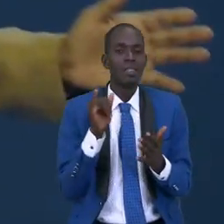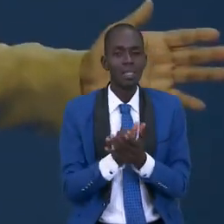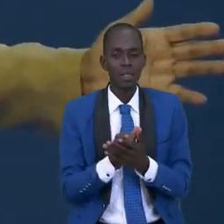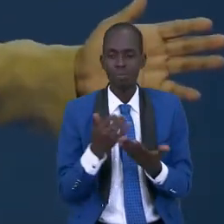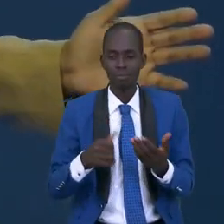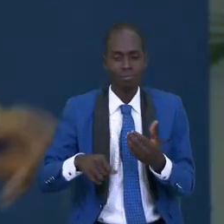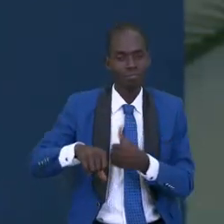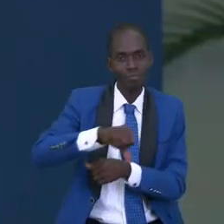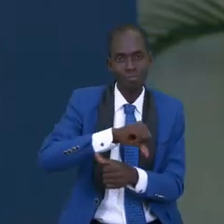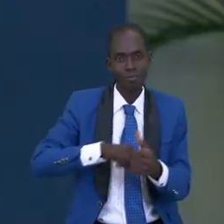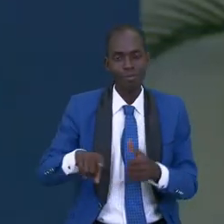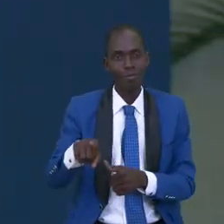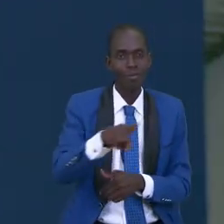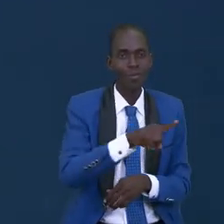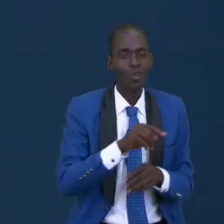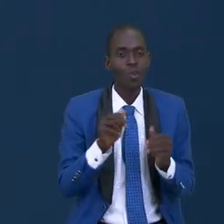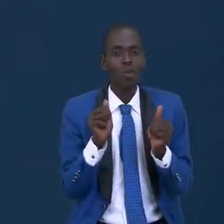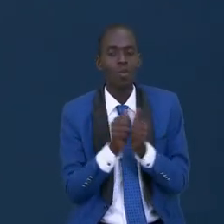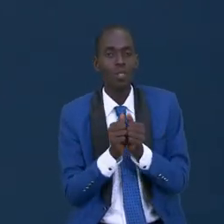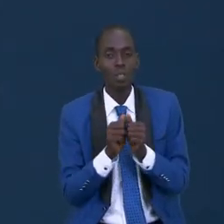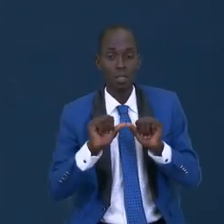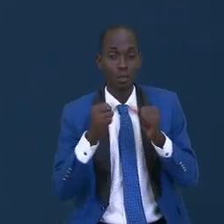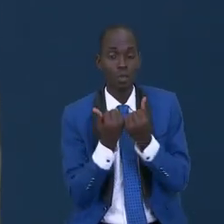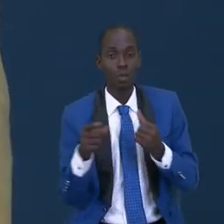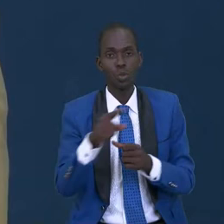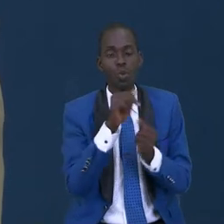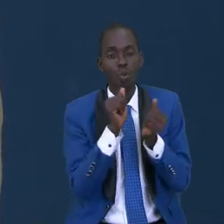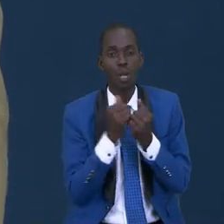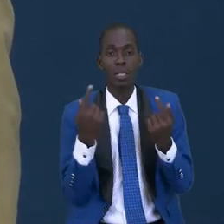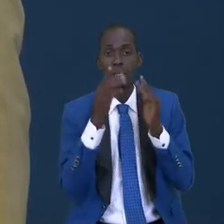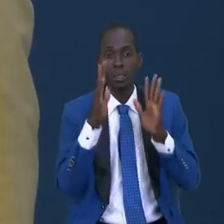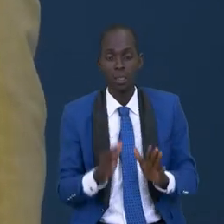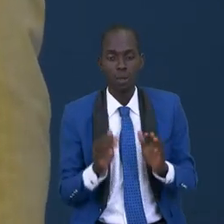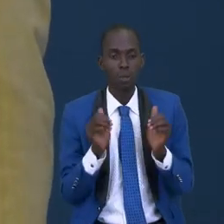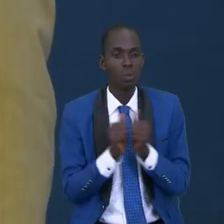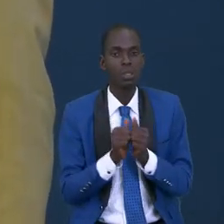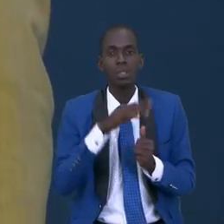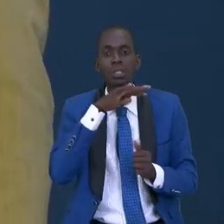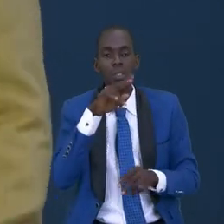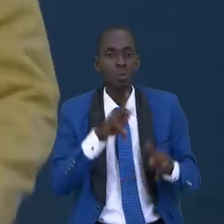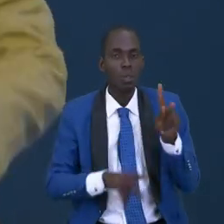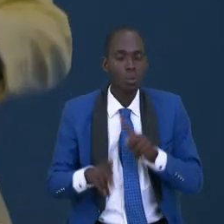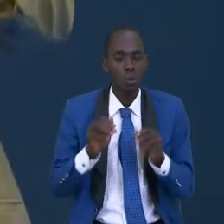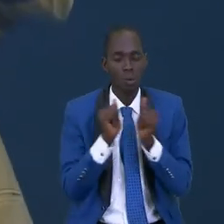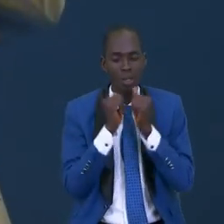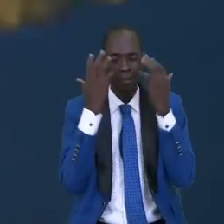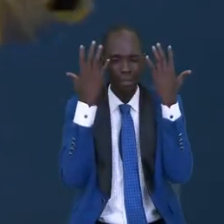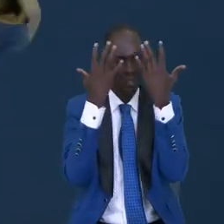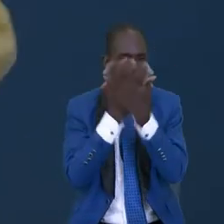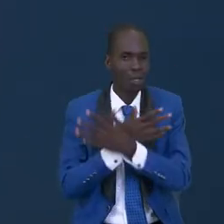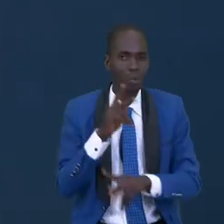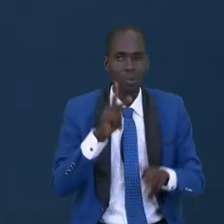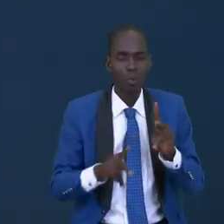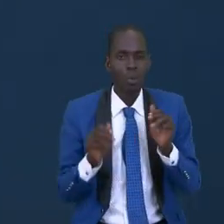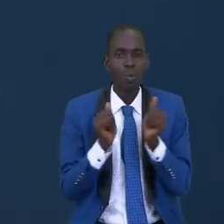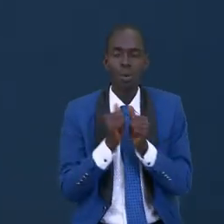associated you with sinners, with transgressors, with dark people, with